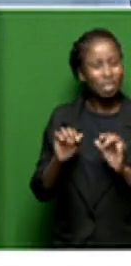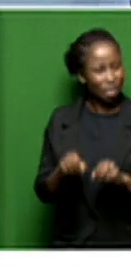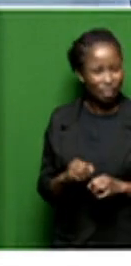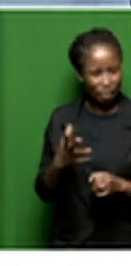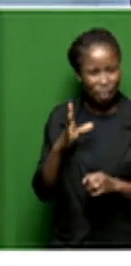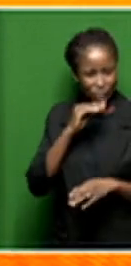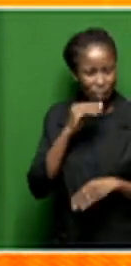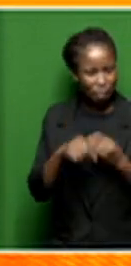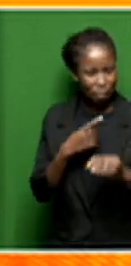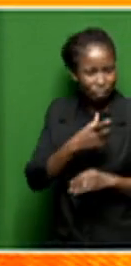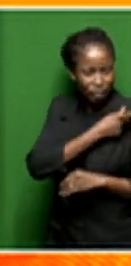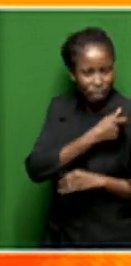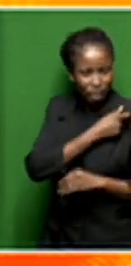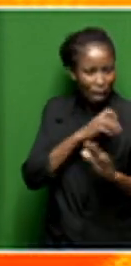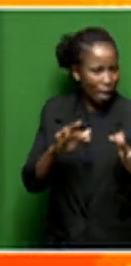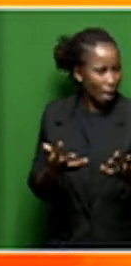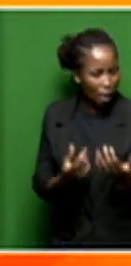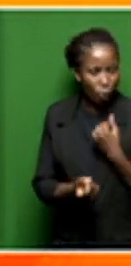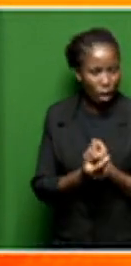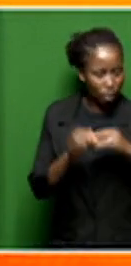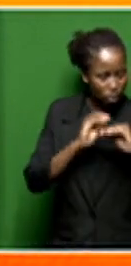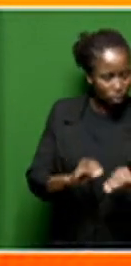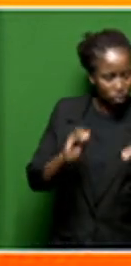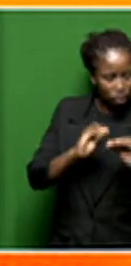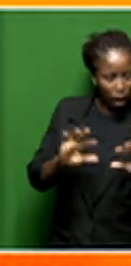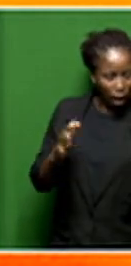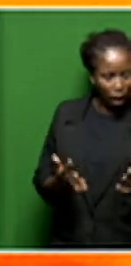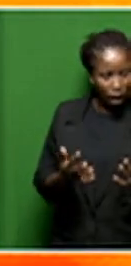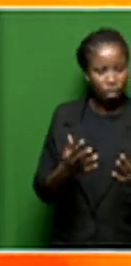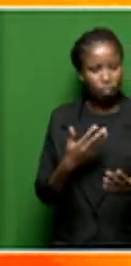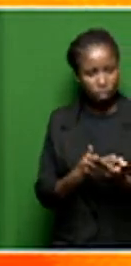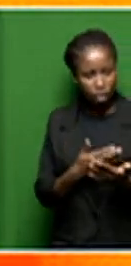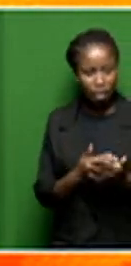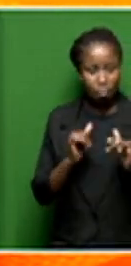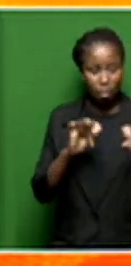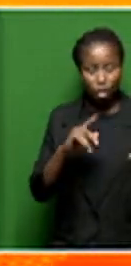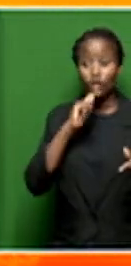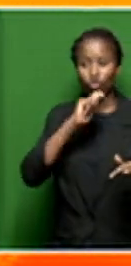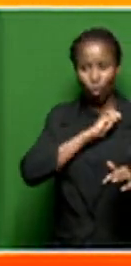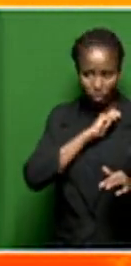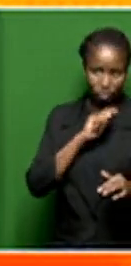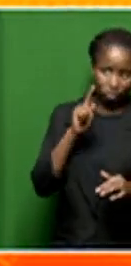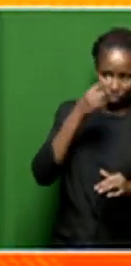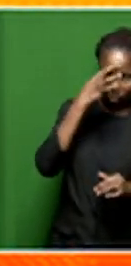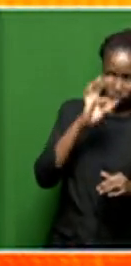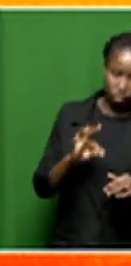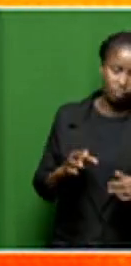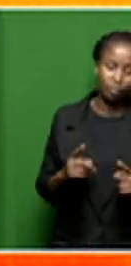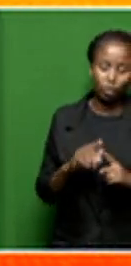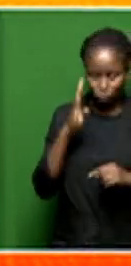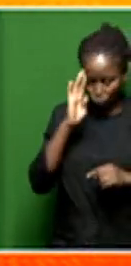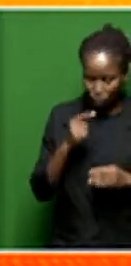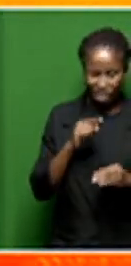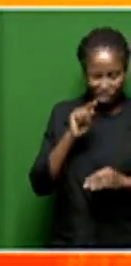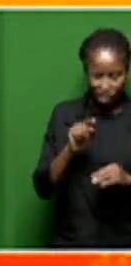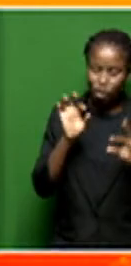talking to vaccine, getting the word out there, regaining or gaining the trust of South African citizens to know that this is the